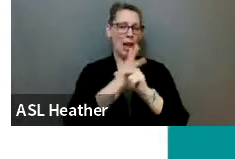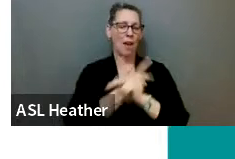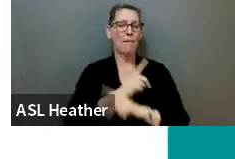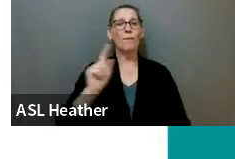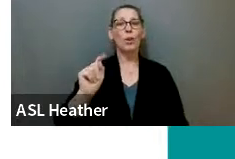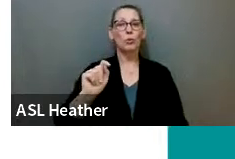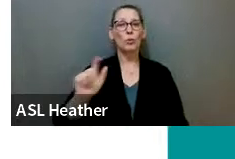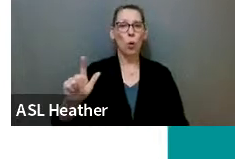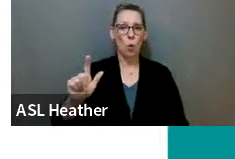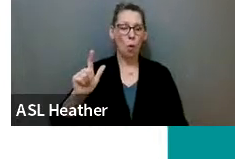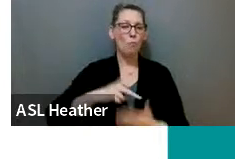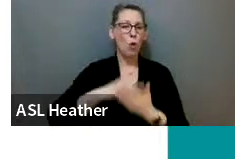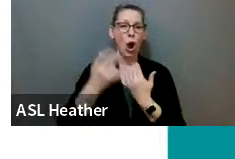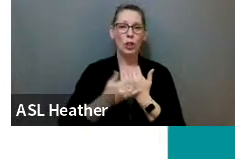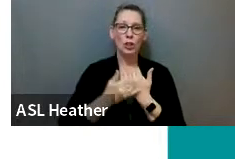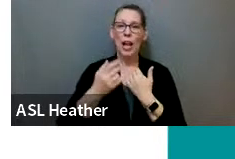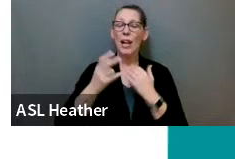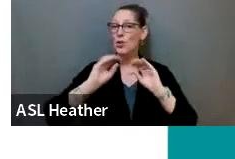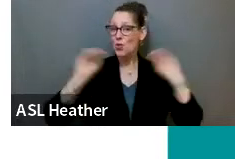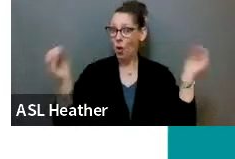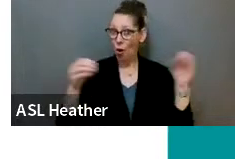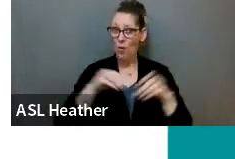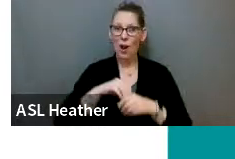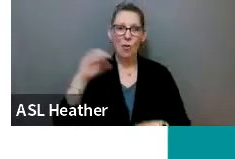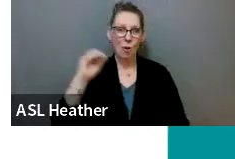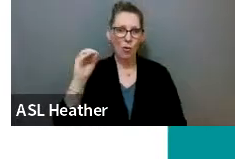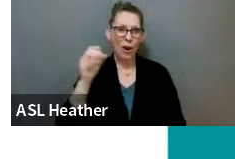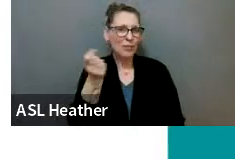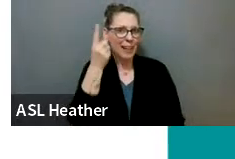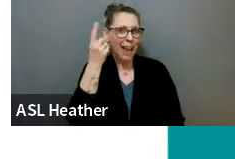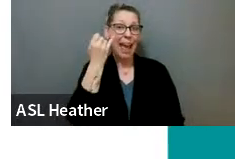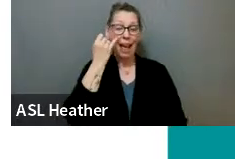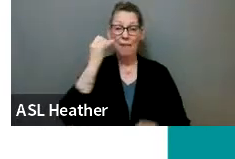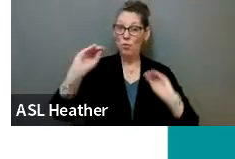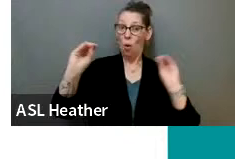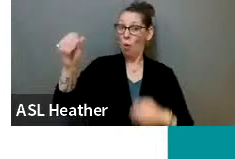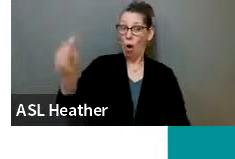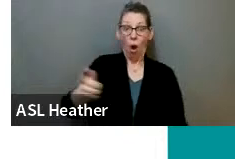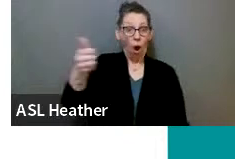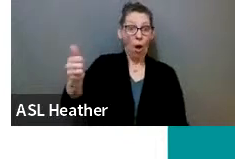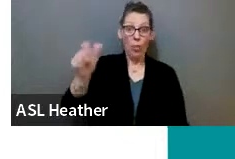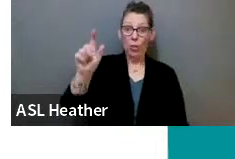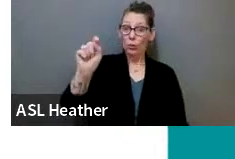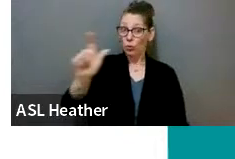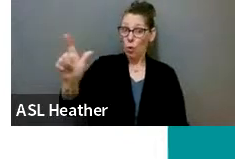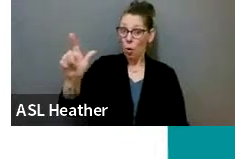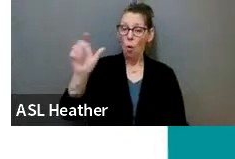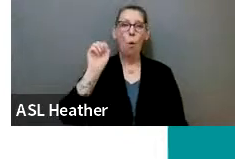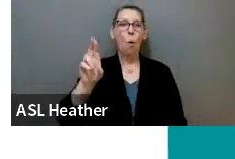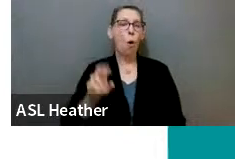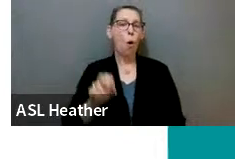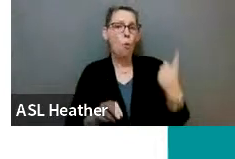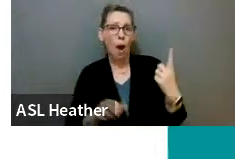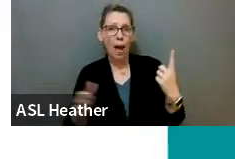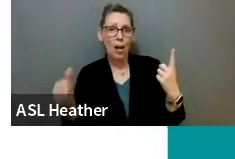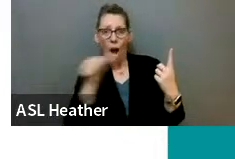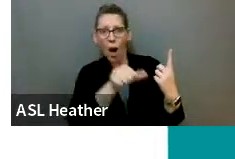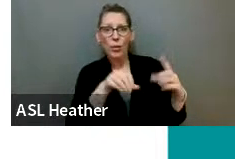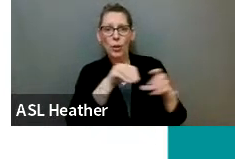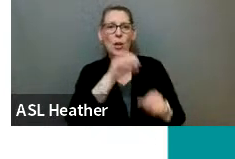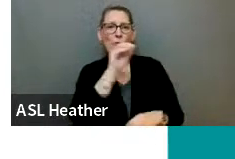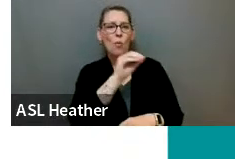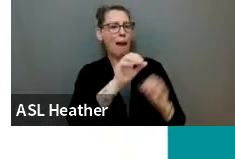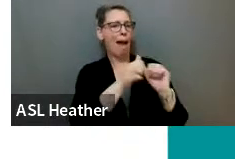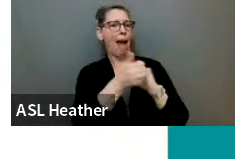in Oregon, so that we can understand if there are no other tolls, or if there's one other toll in Oregon, how does